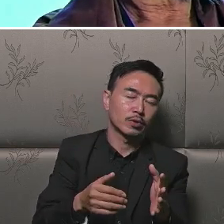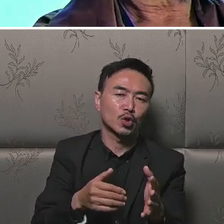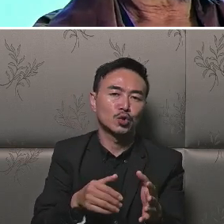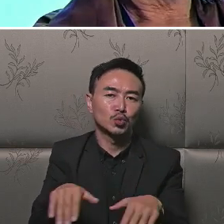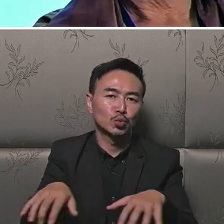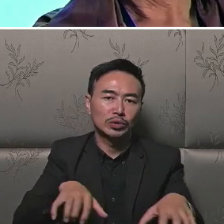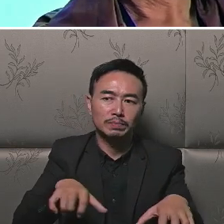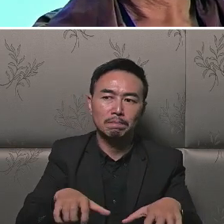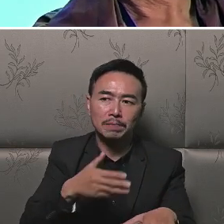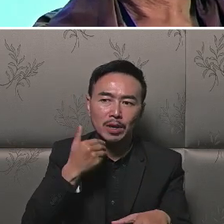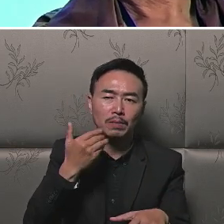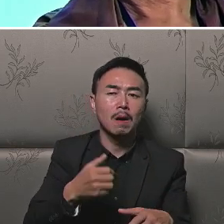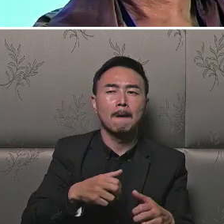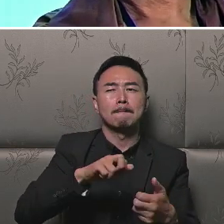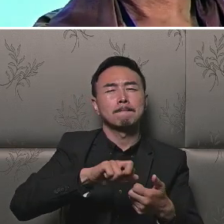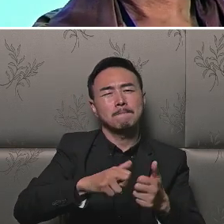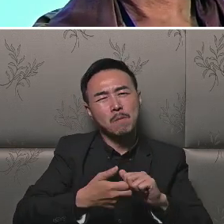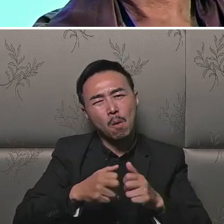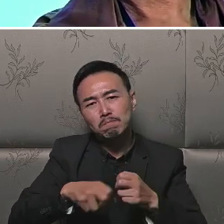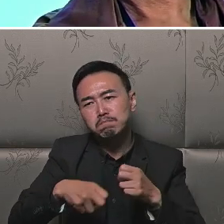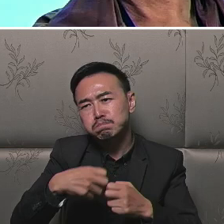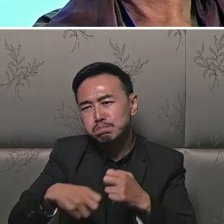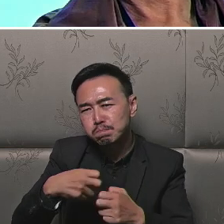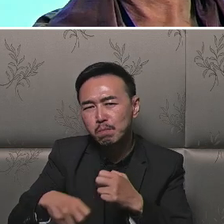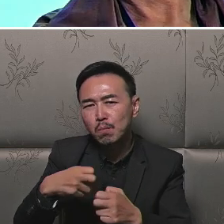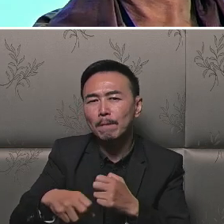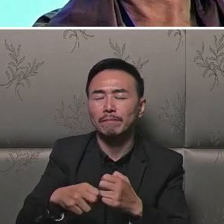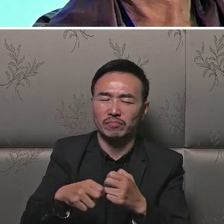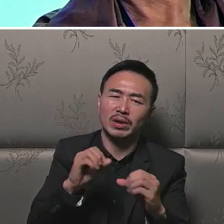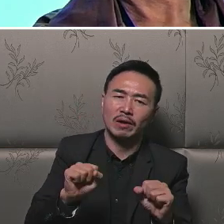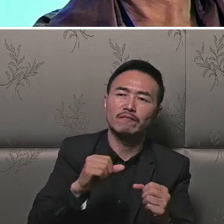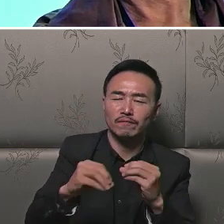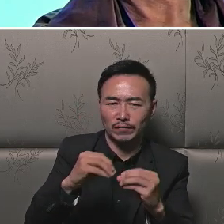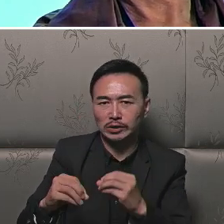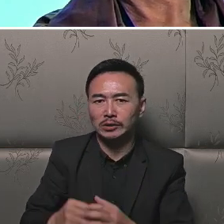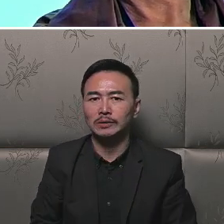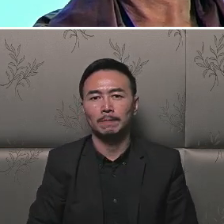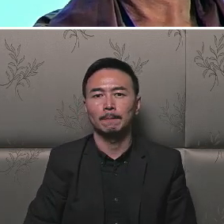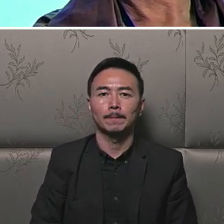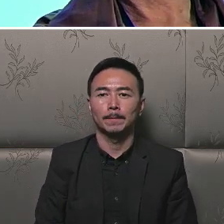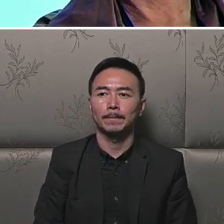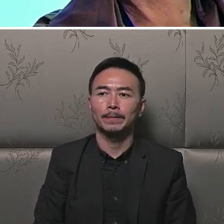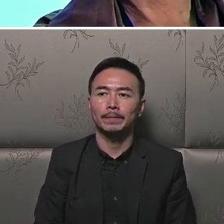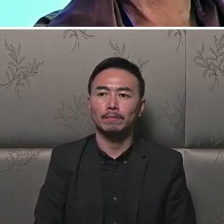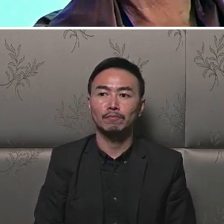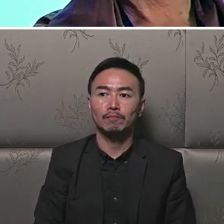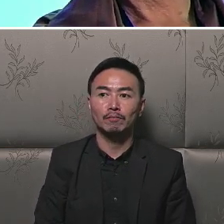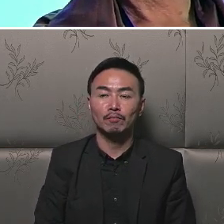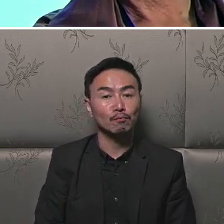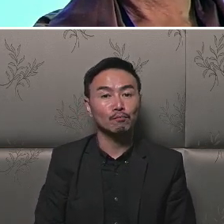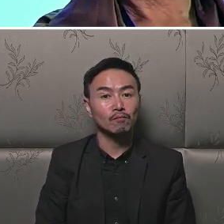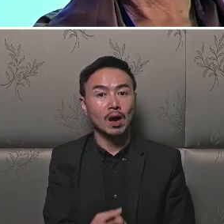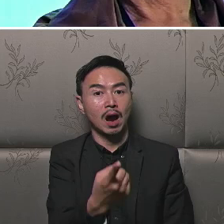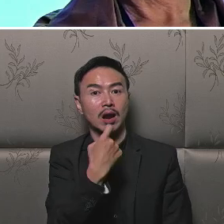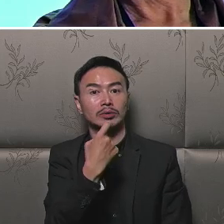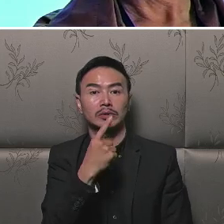now we are coming to the session of question and answers. I will ask from